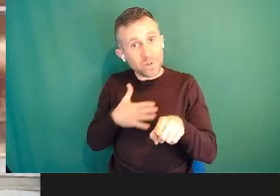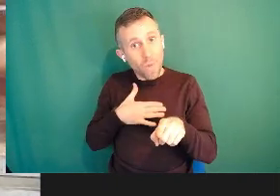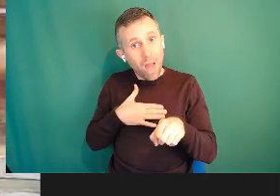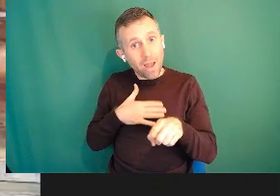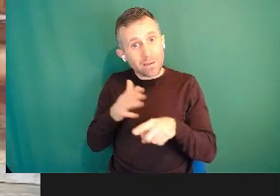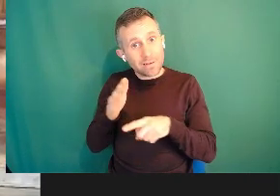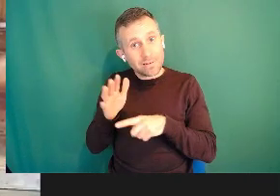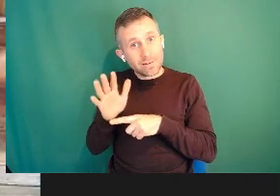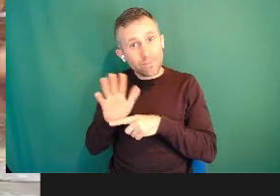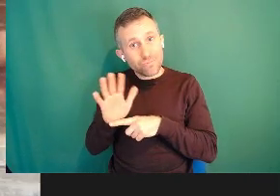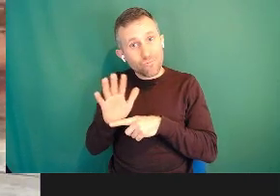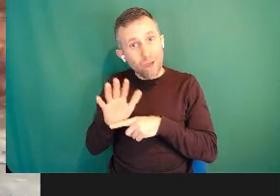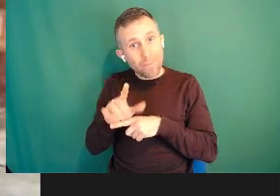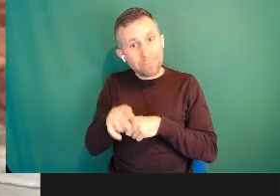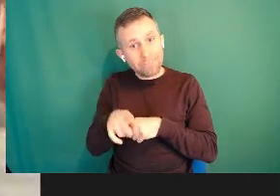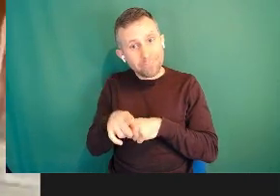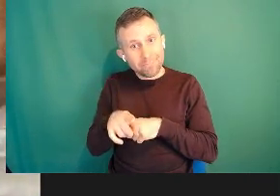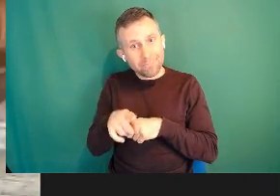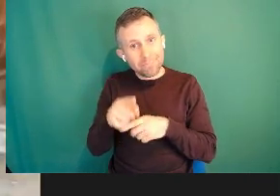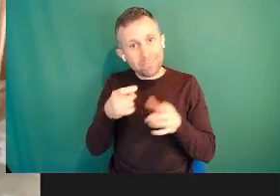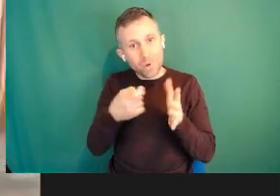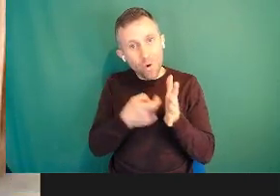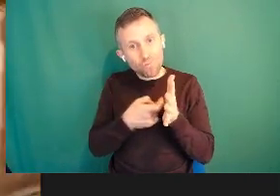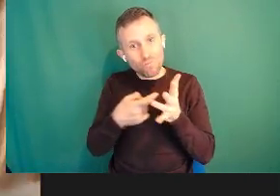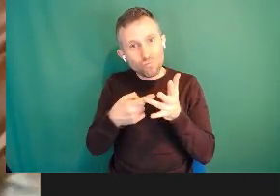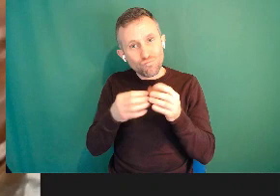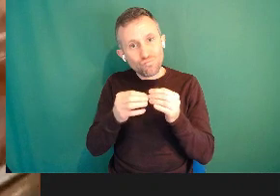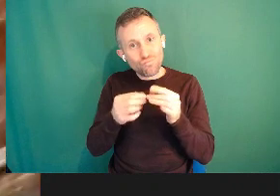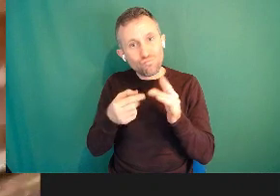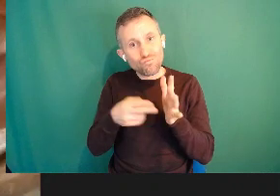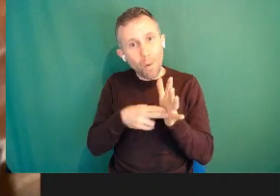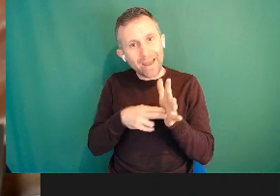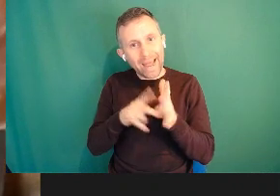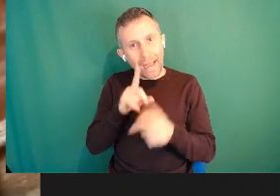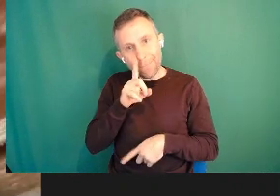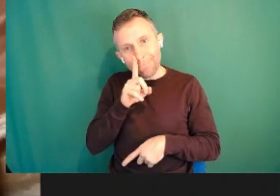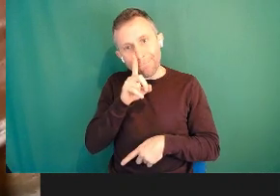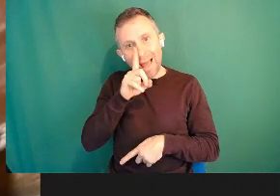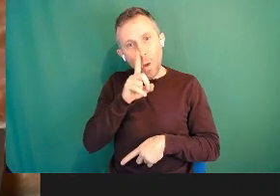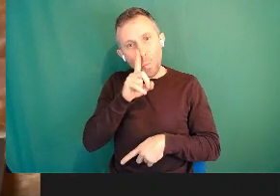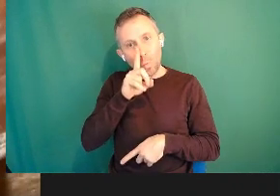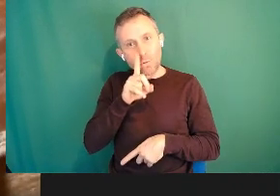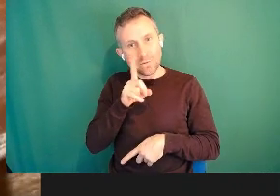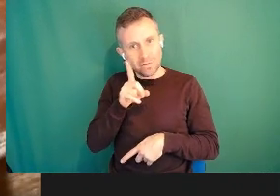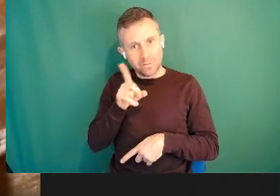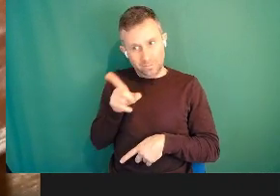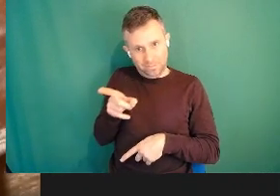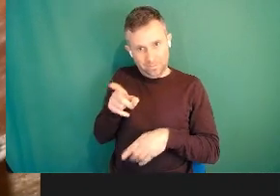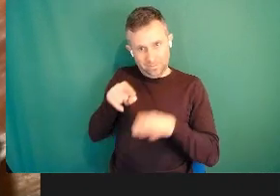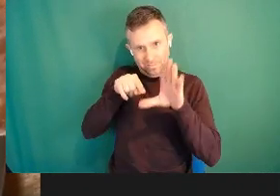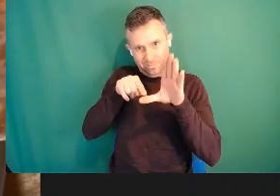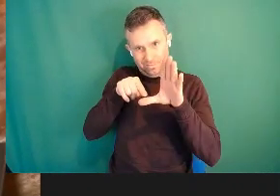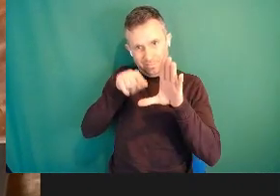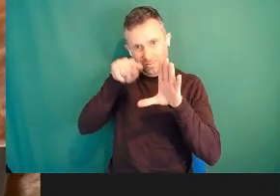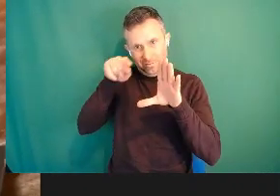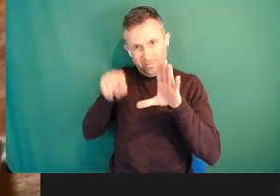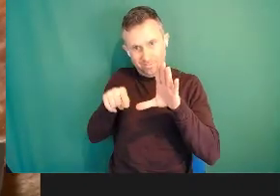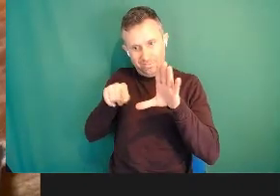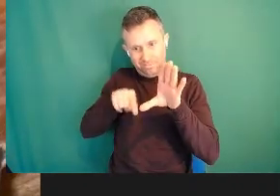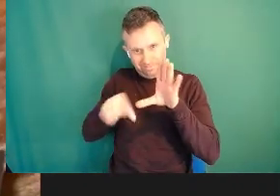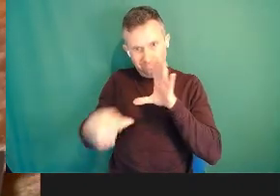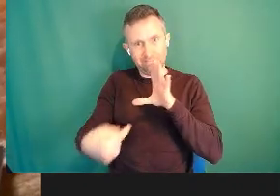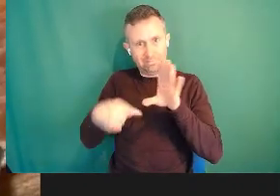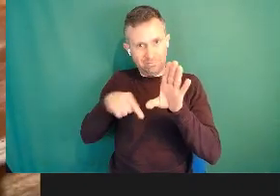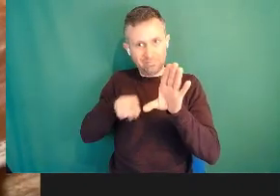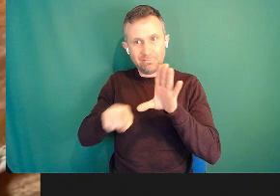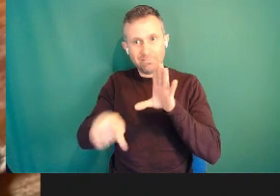Robin's little mouse hole here. So this is where Robin's mouse lives. And I've put this out for our family audience. And this is when Robin